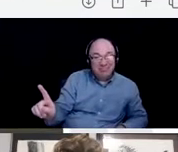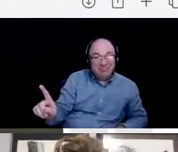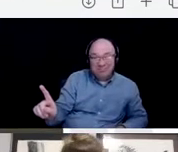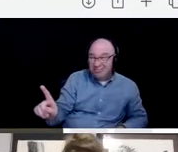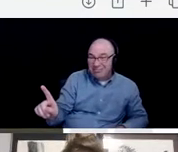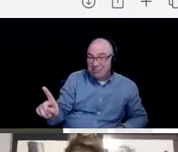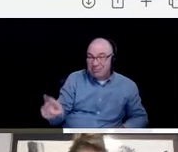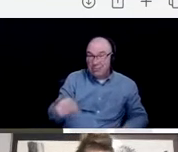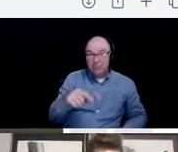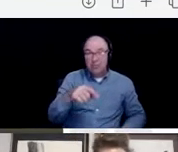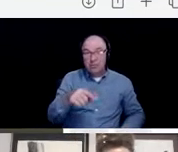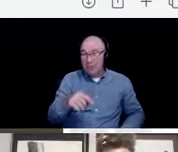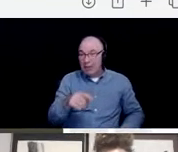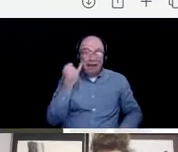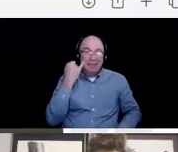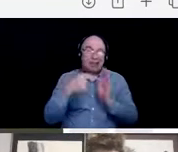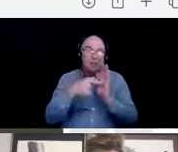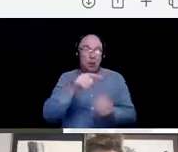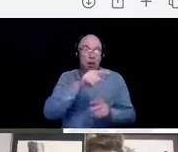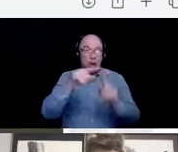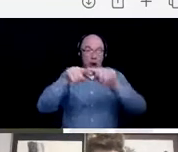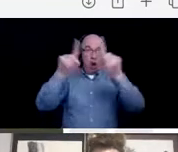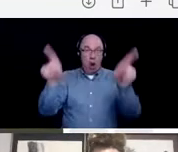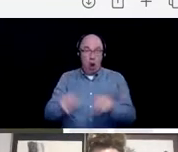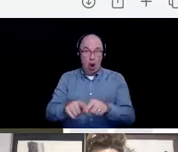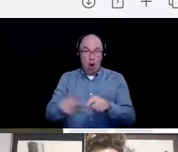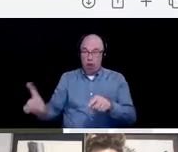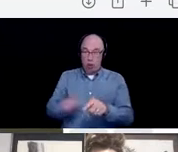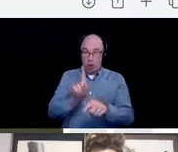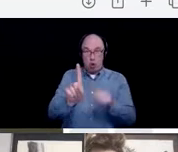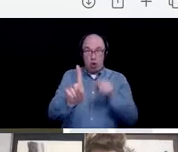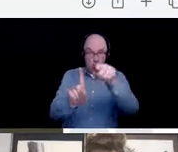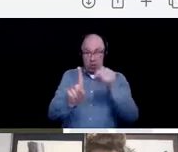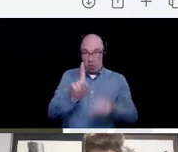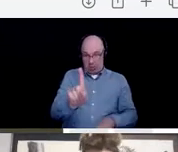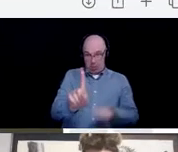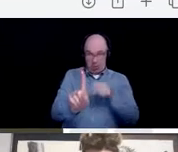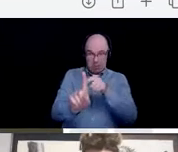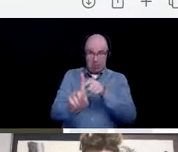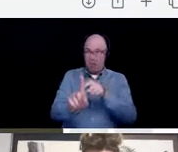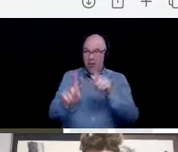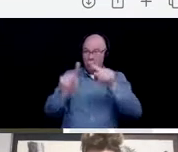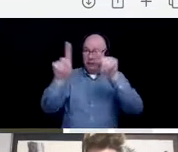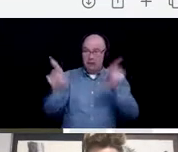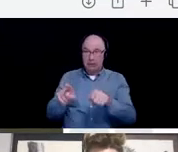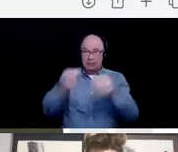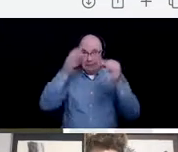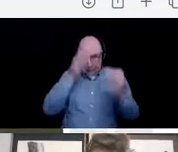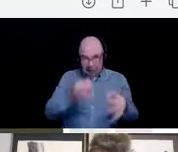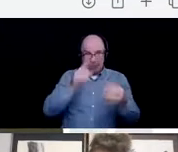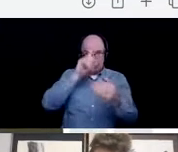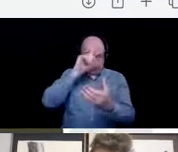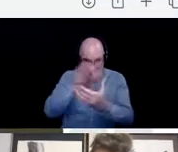is put you in a heart, and around it are the words that she used tonight, like decide and believe.